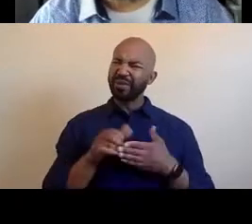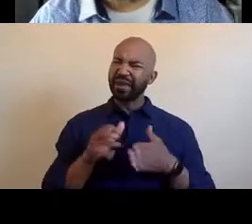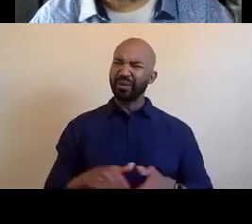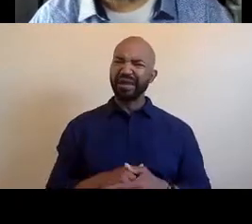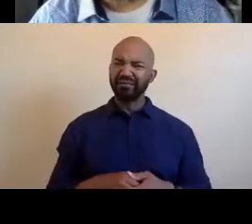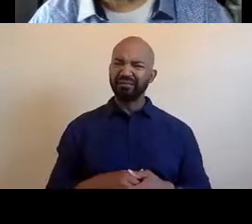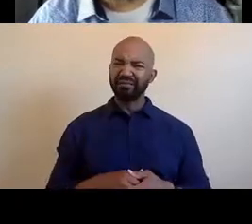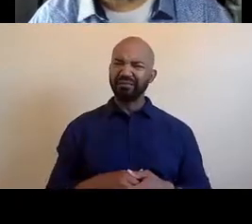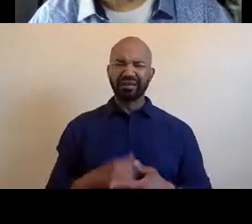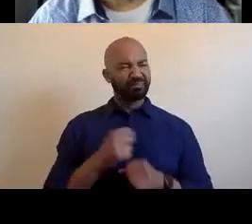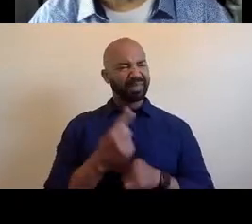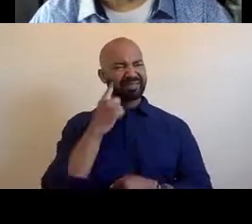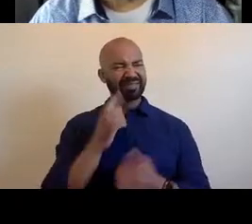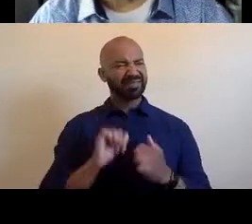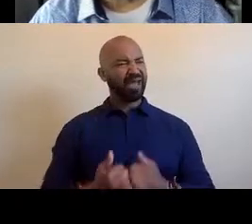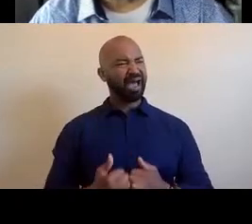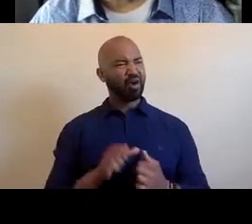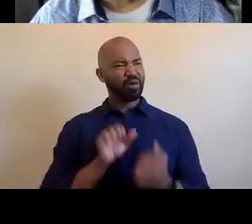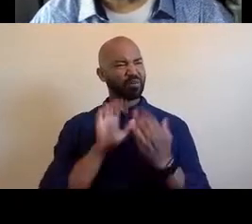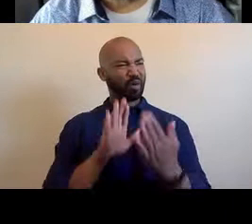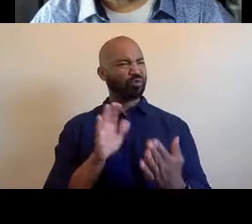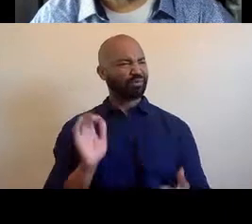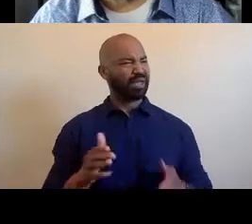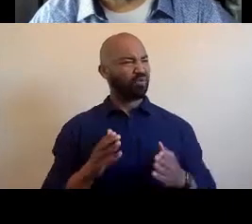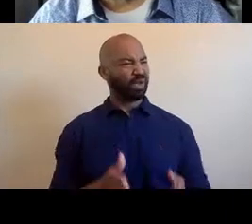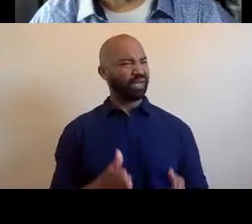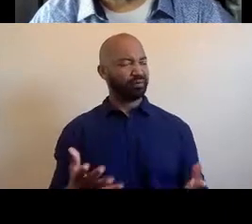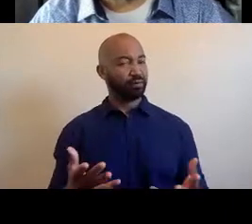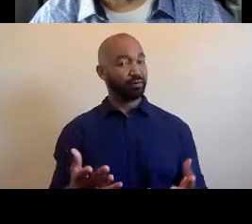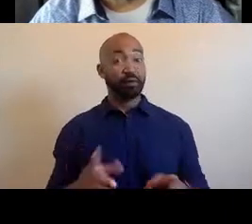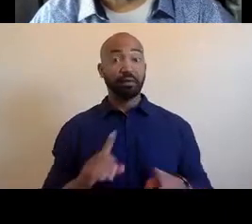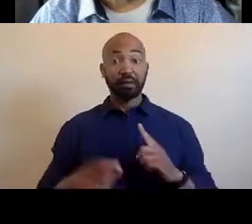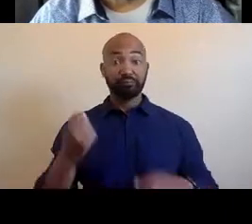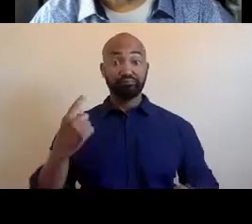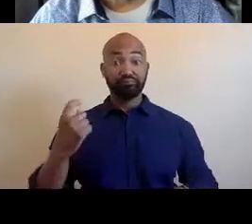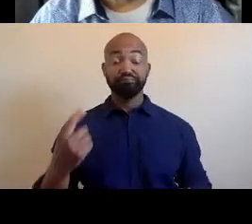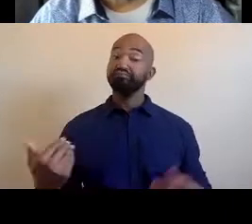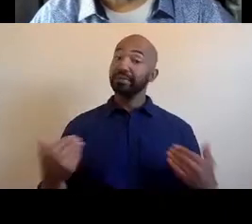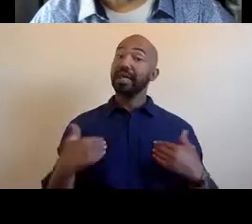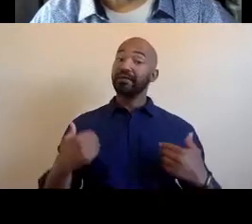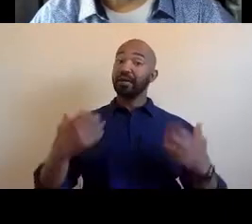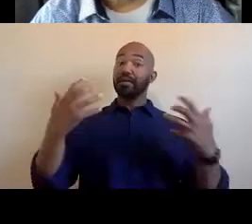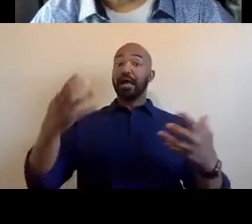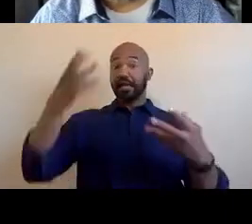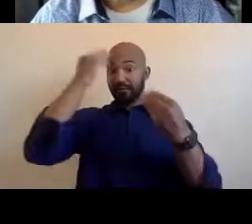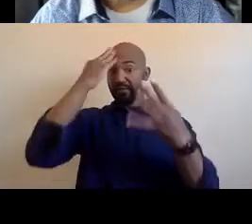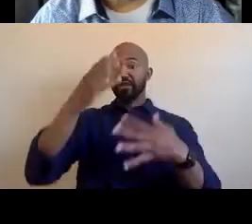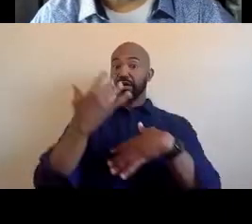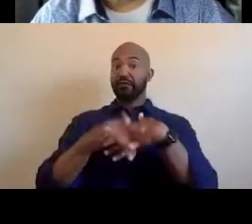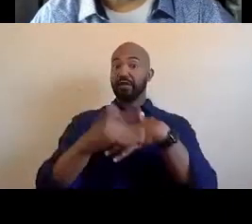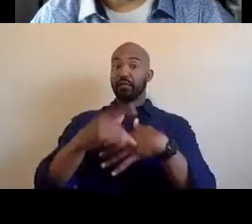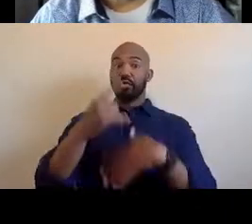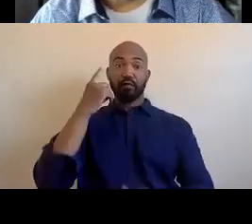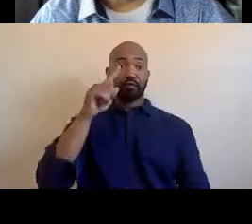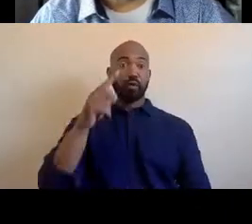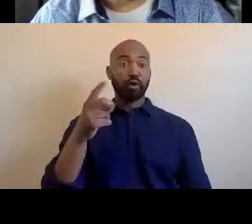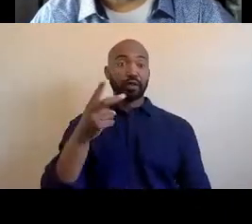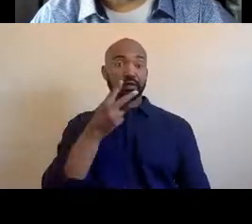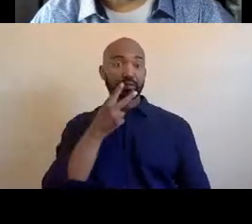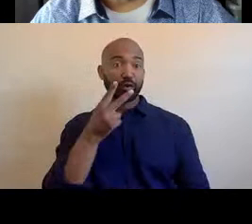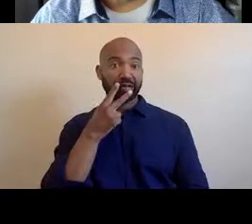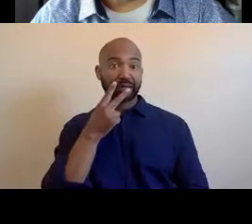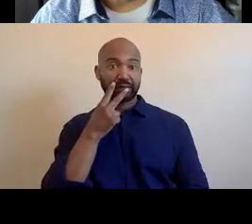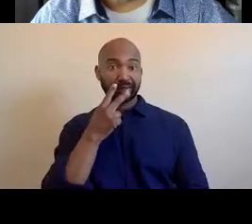important just to start with saying that there's a lot of information out there about smoking. So it's bad for us. What does that mean?